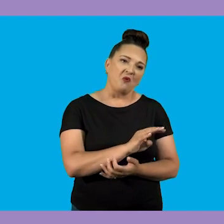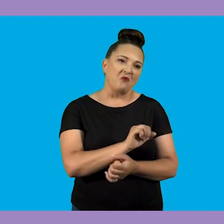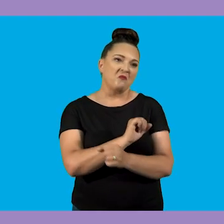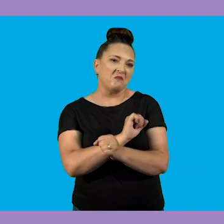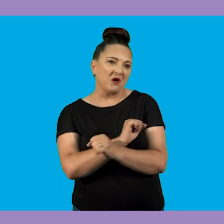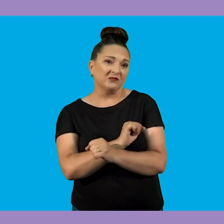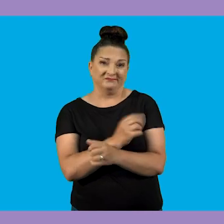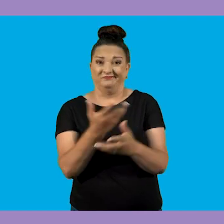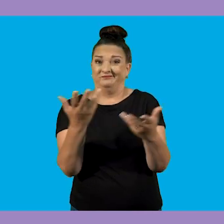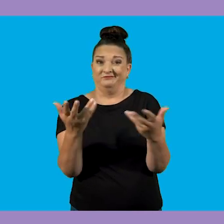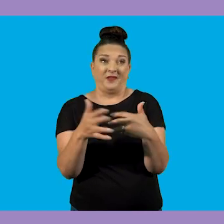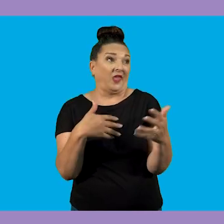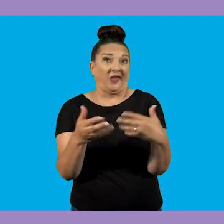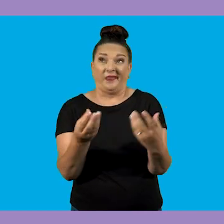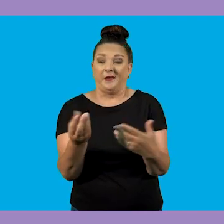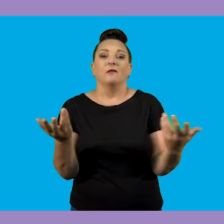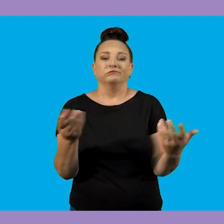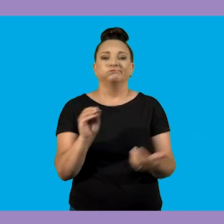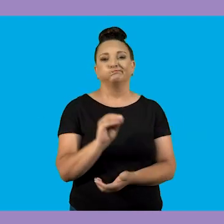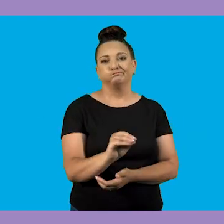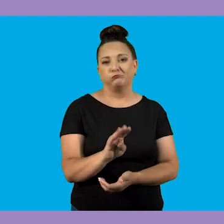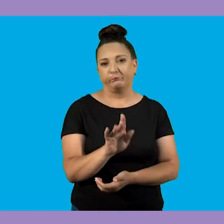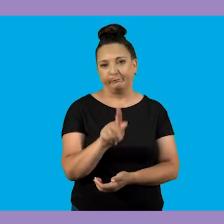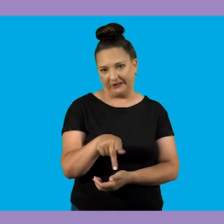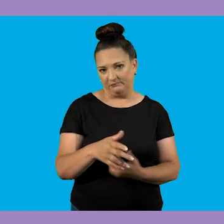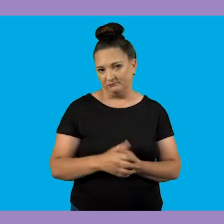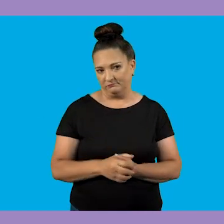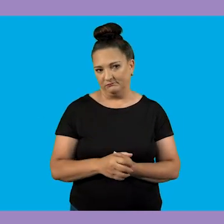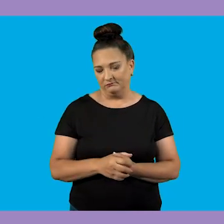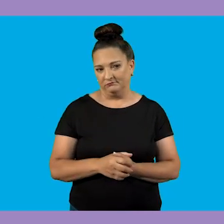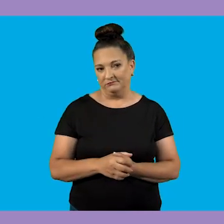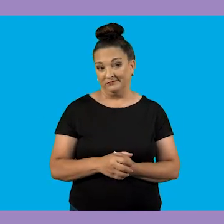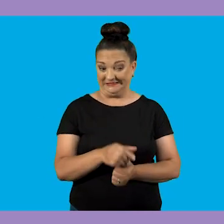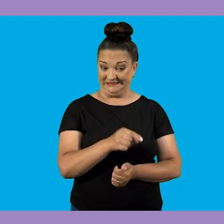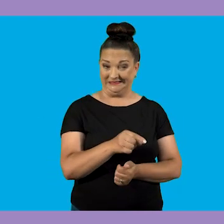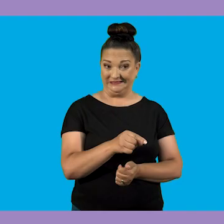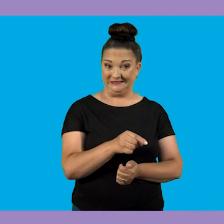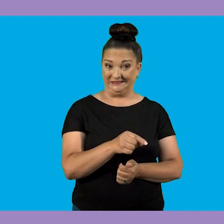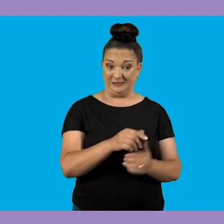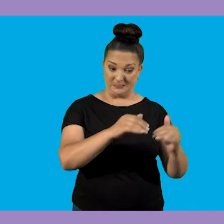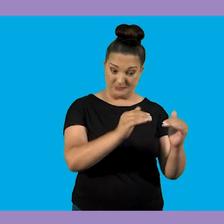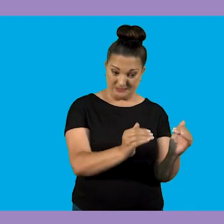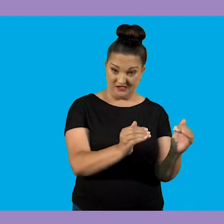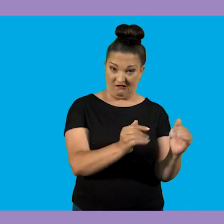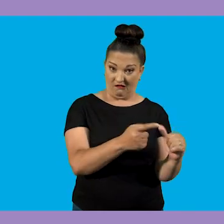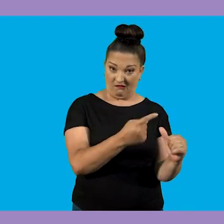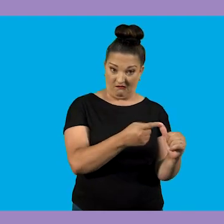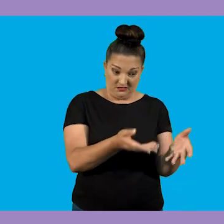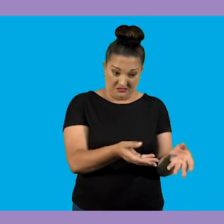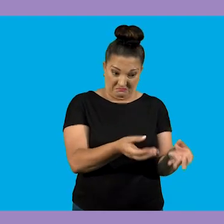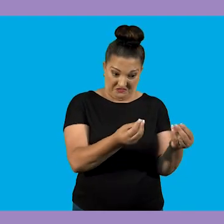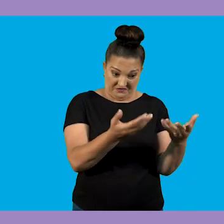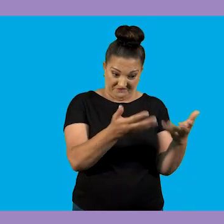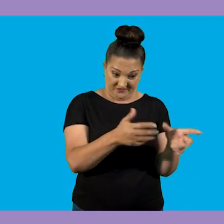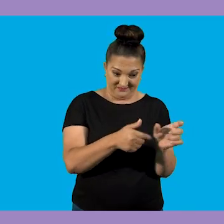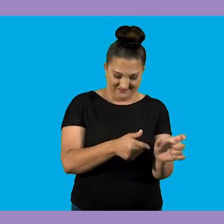by any number. We can use p. And then added to 7. So that means that the product of this will